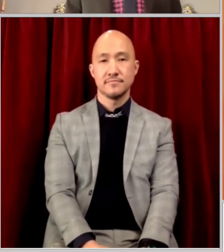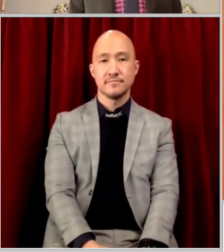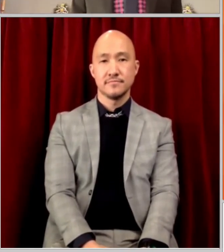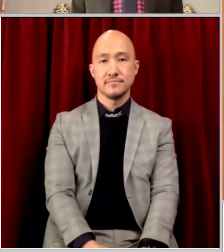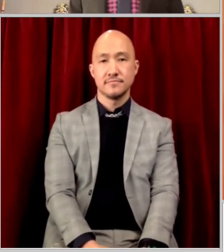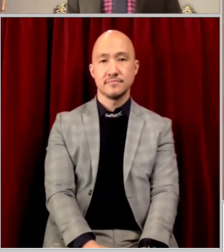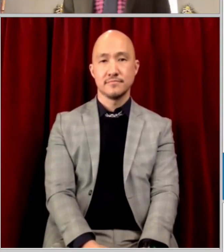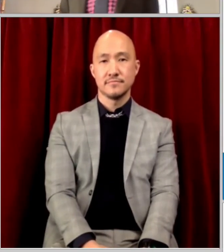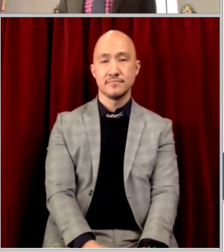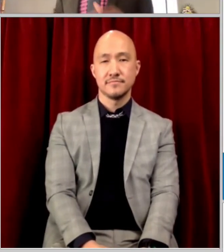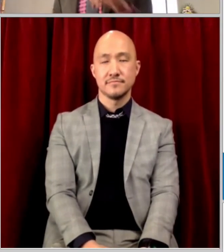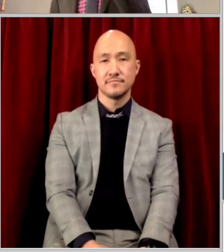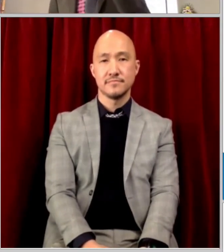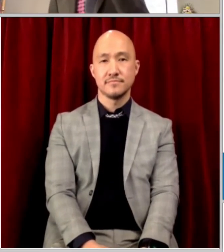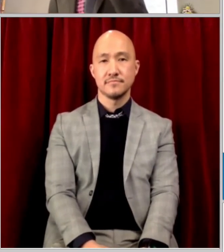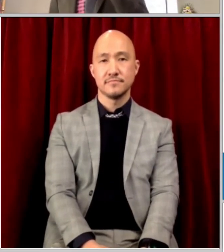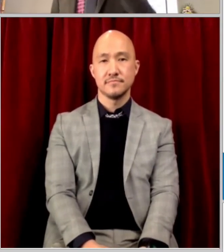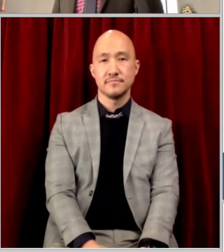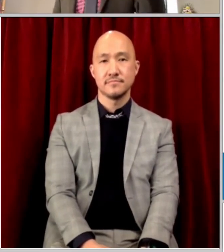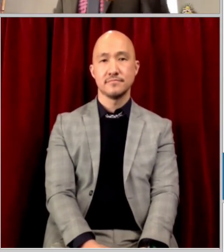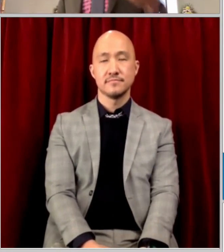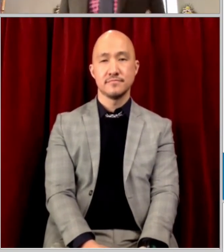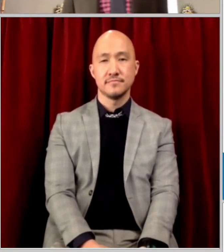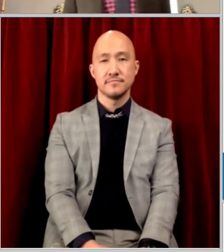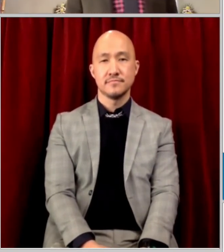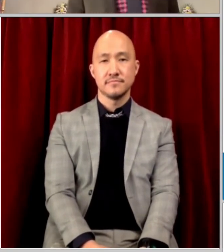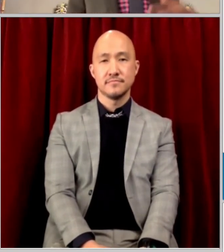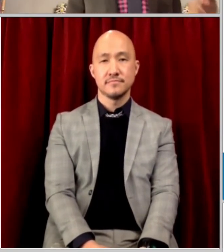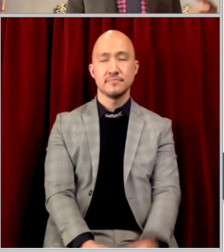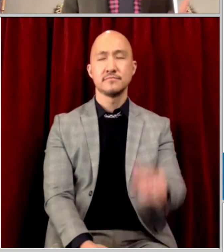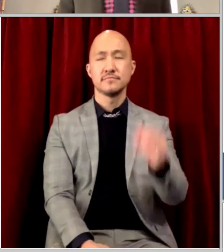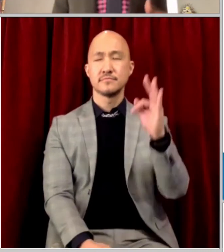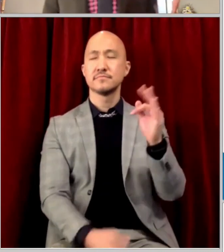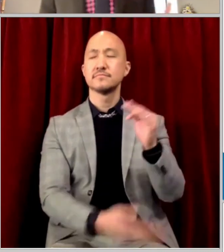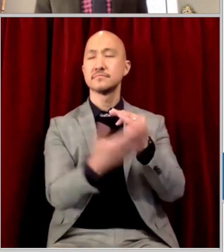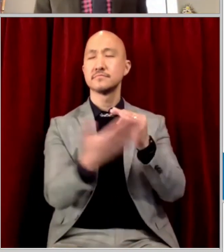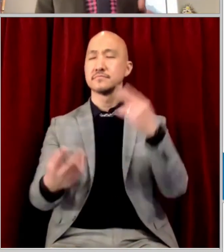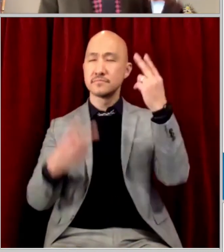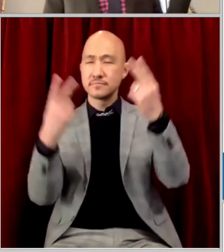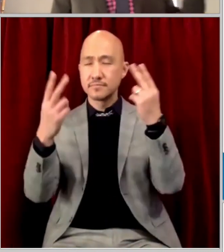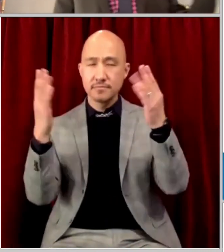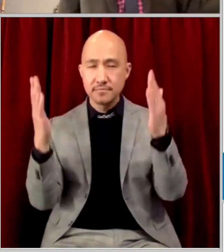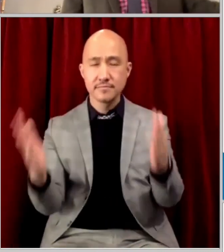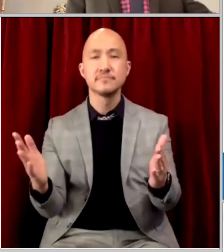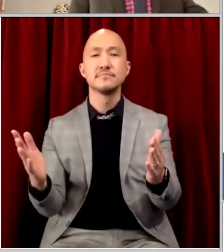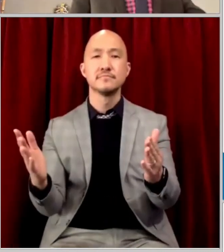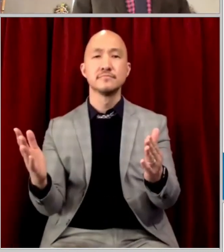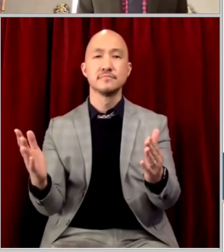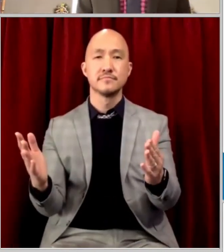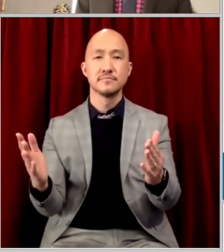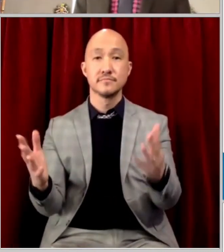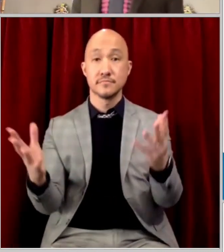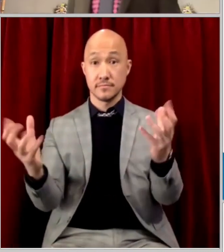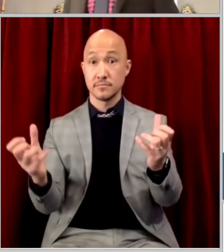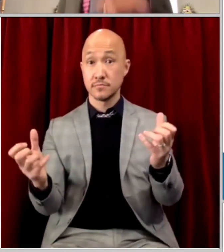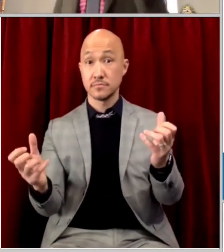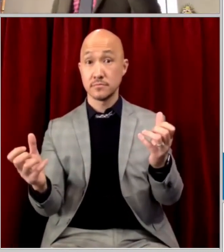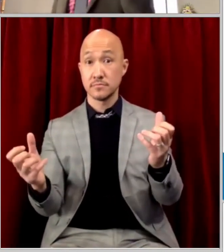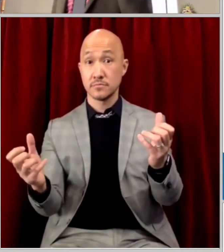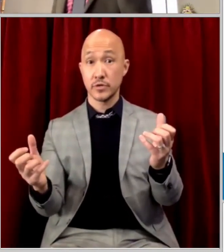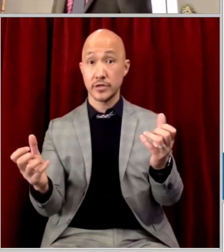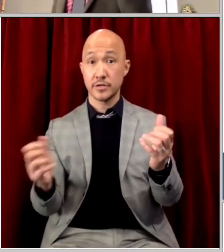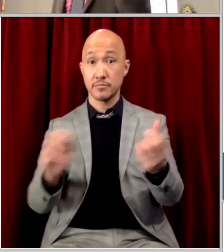Jesus intended you to shine. And if you're visiting with us and you want to get started on being an influencer for Christ,